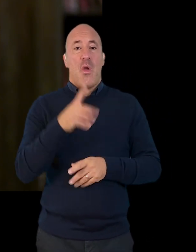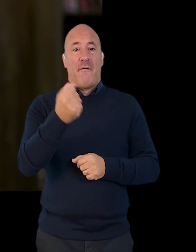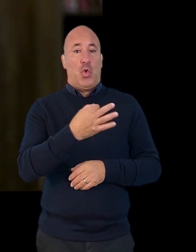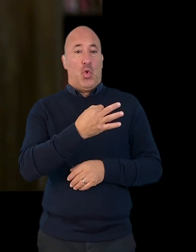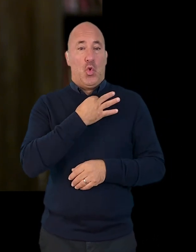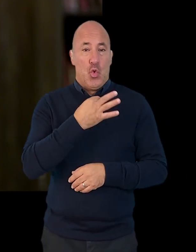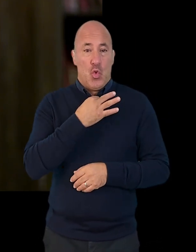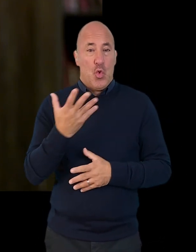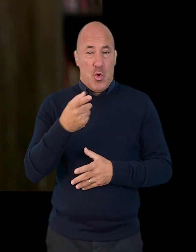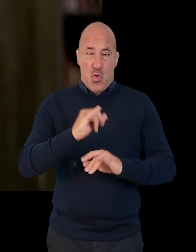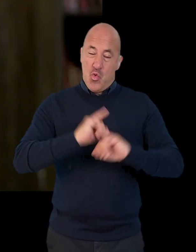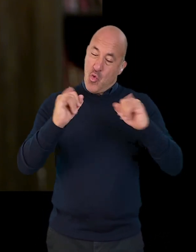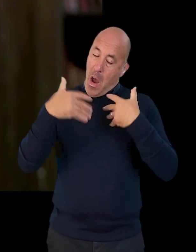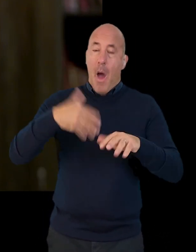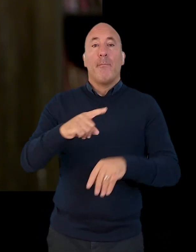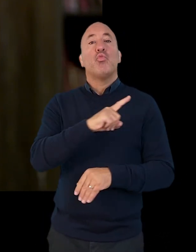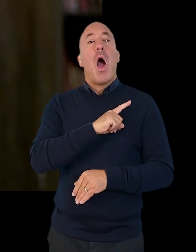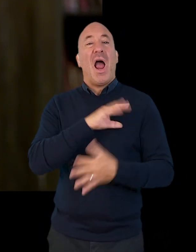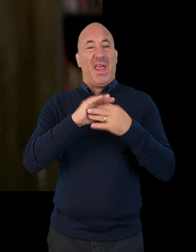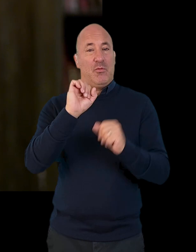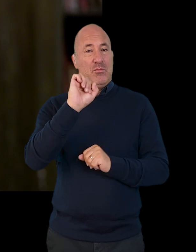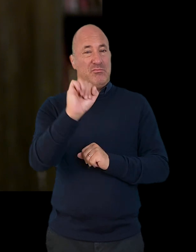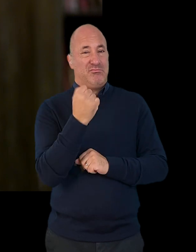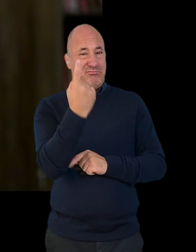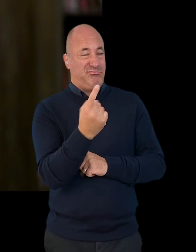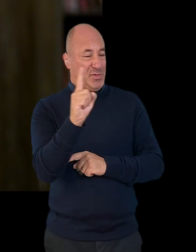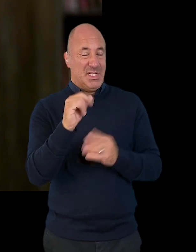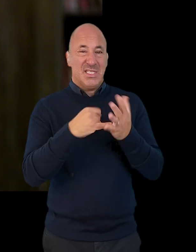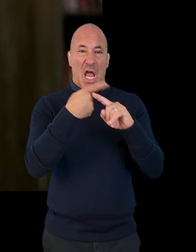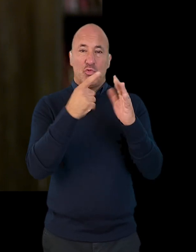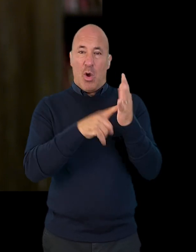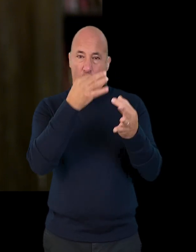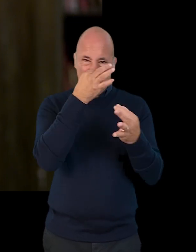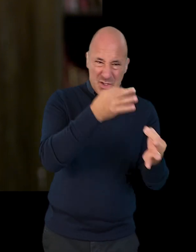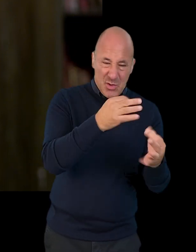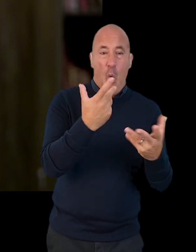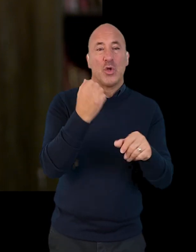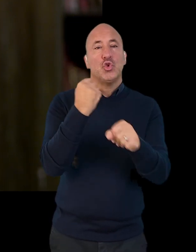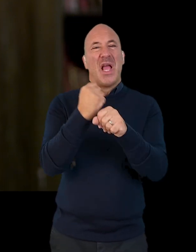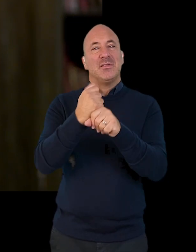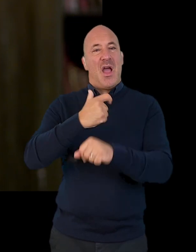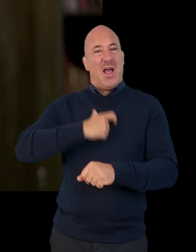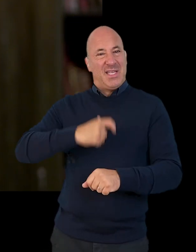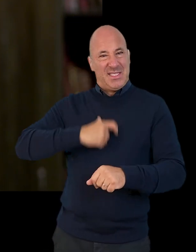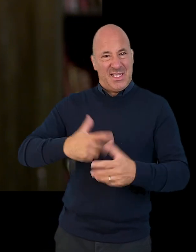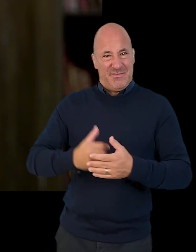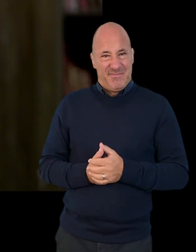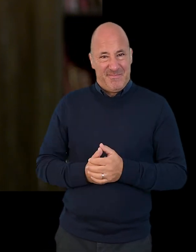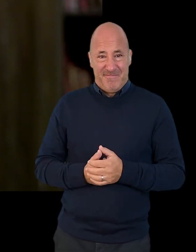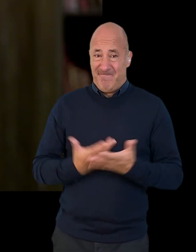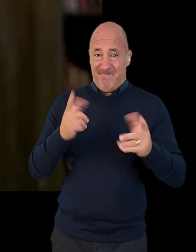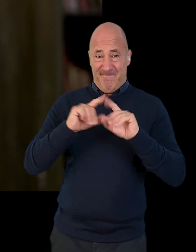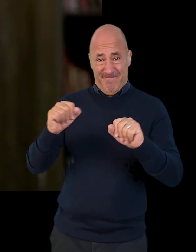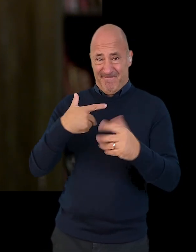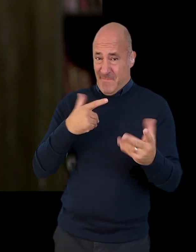be at risk of serious harm because of your sexual orientation or gender identity, that the state